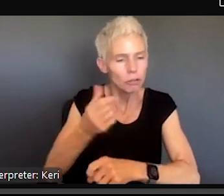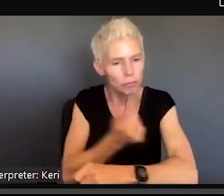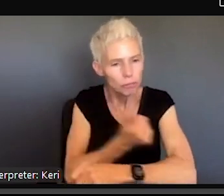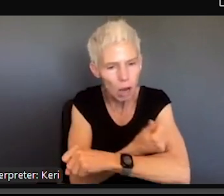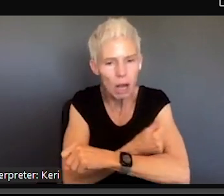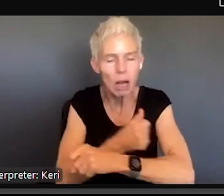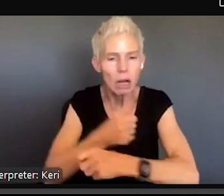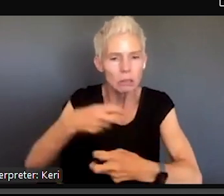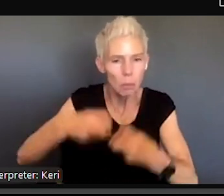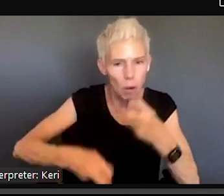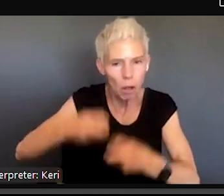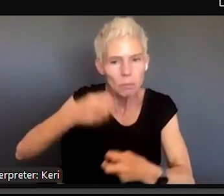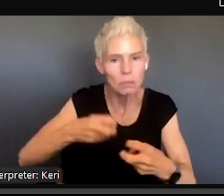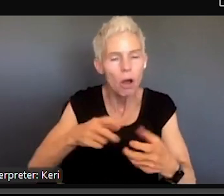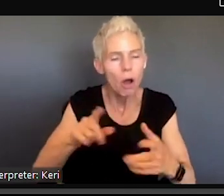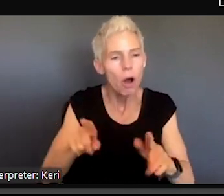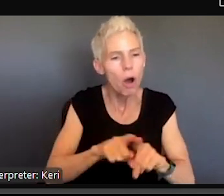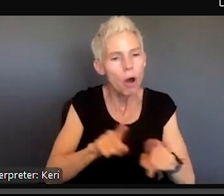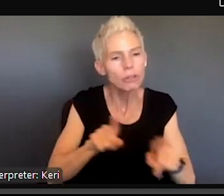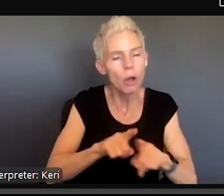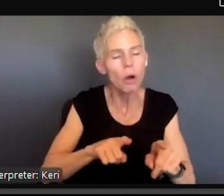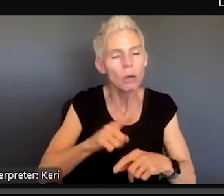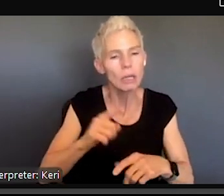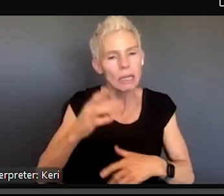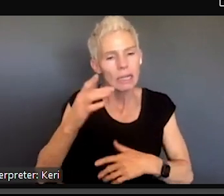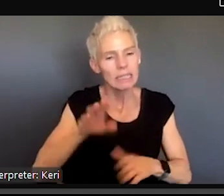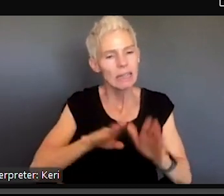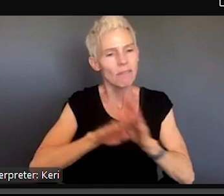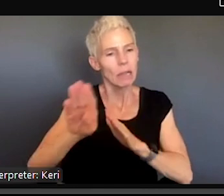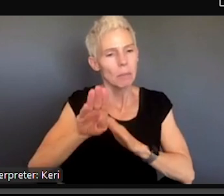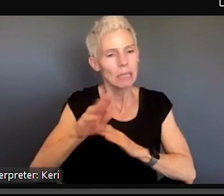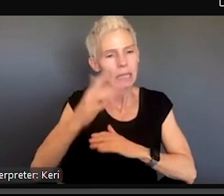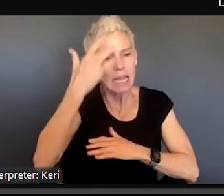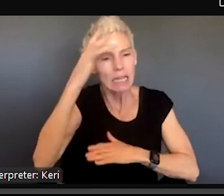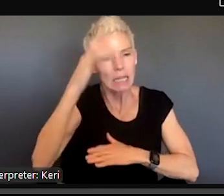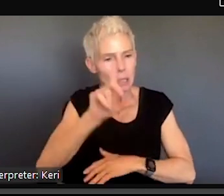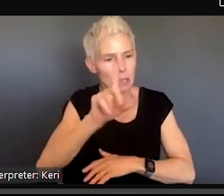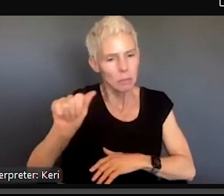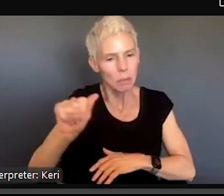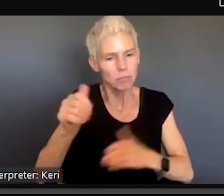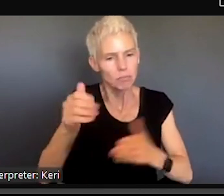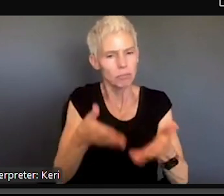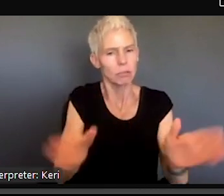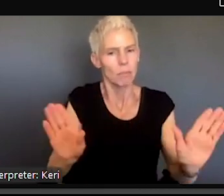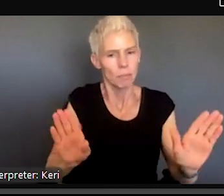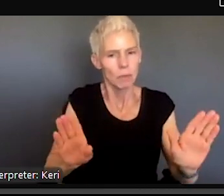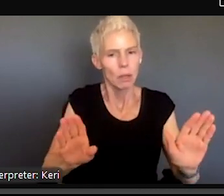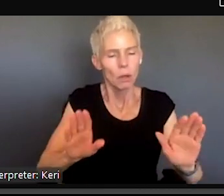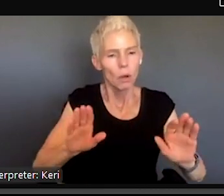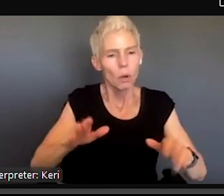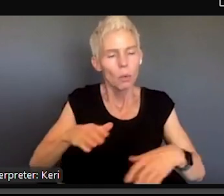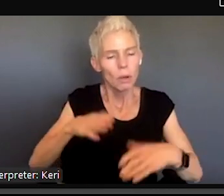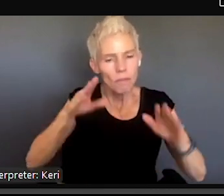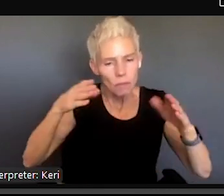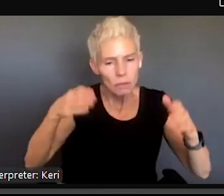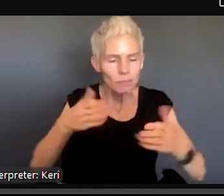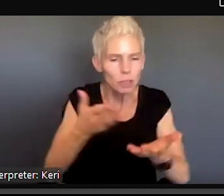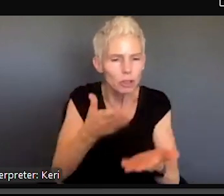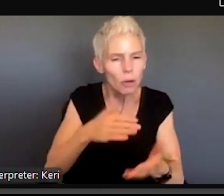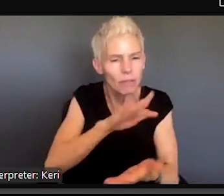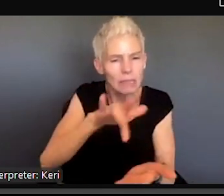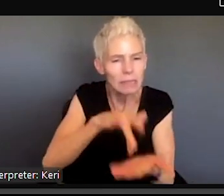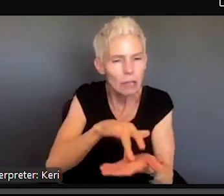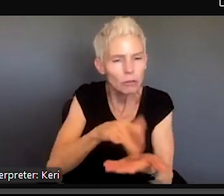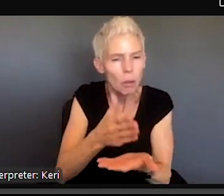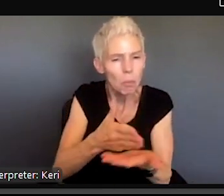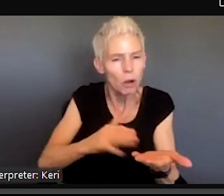and developmental disabilities. And we are responsible for whole person care. We serve the central part of the state,